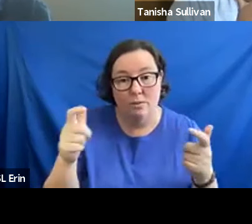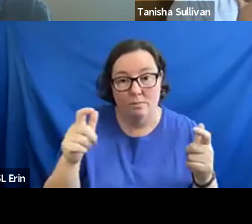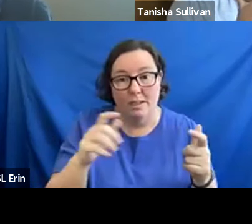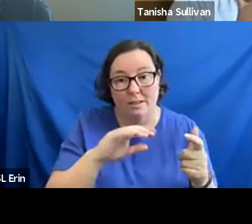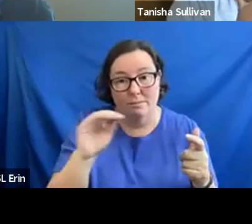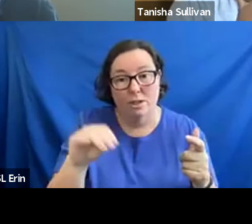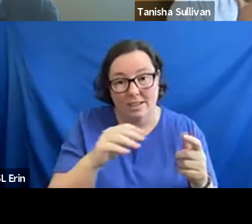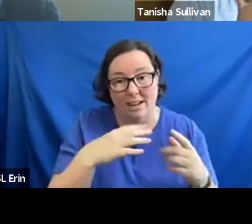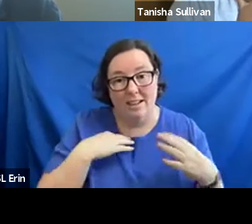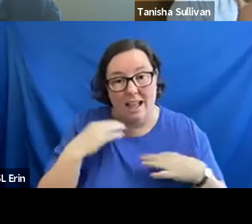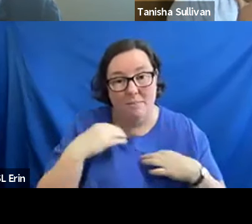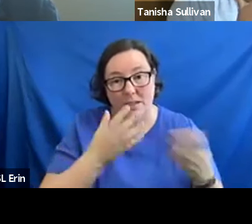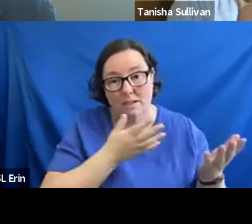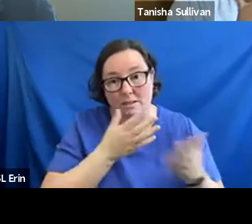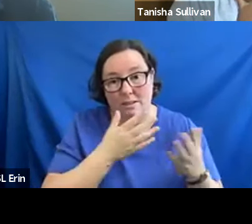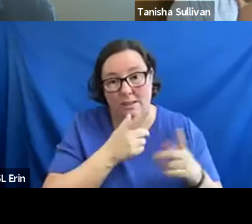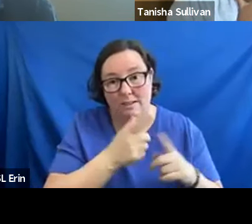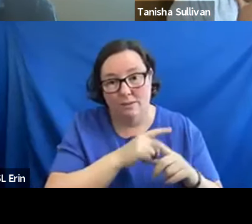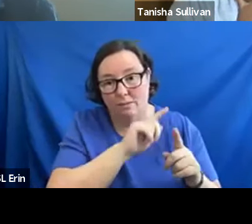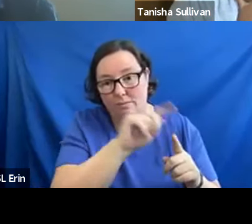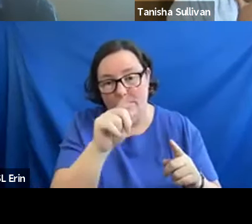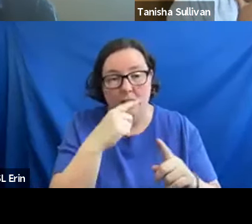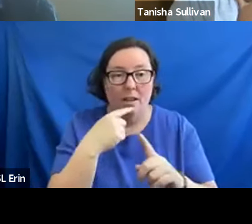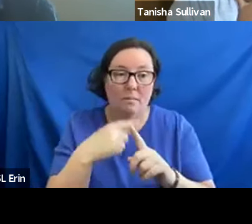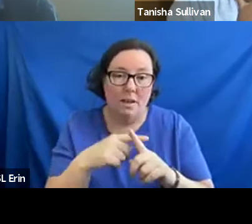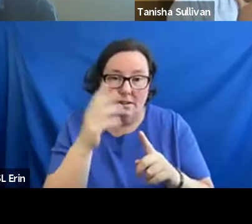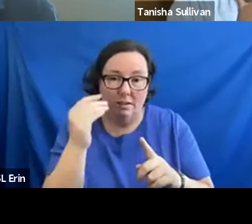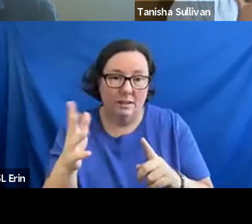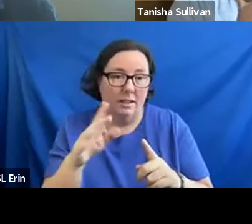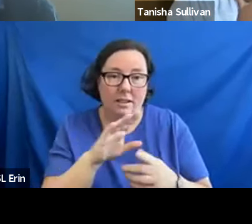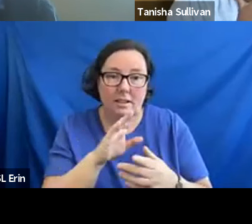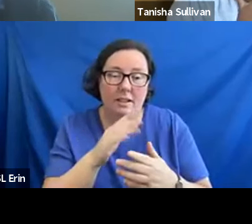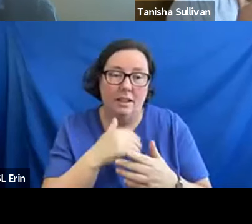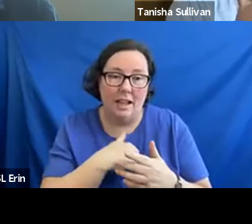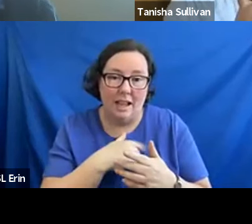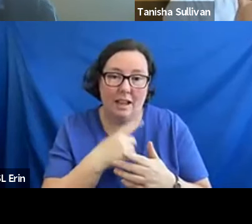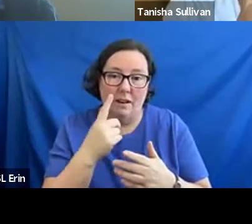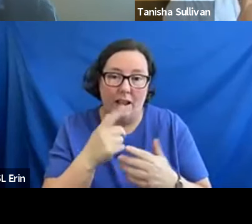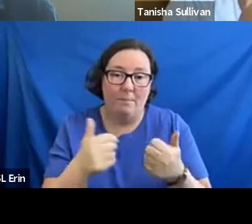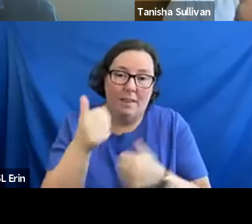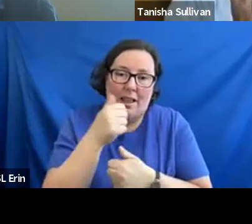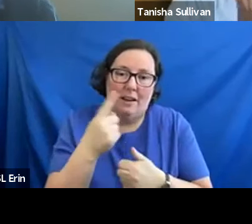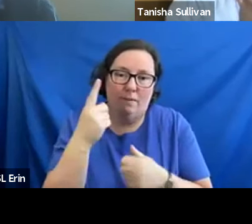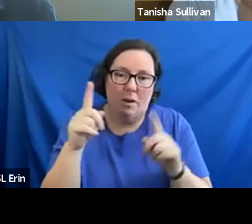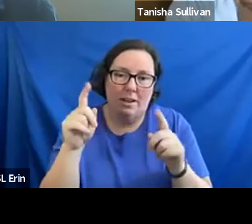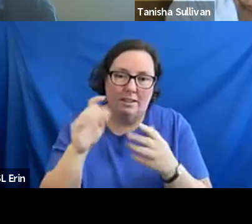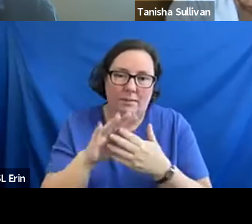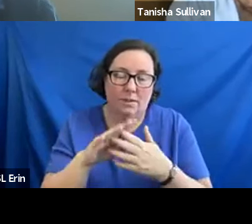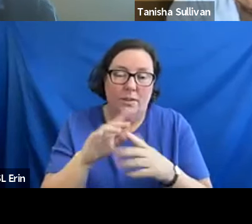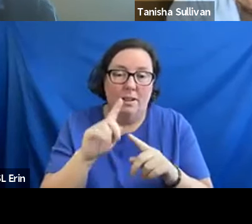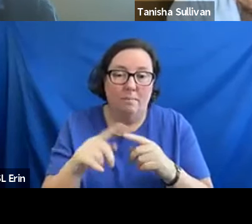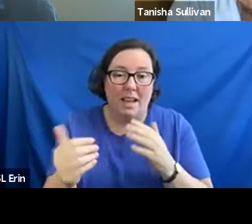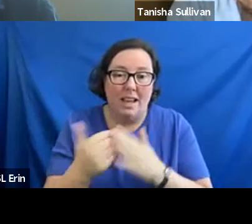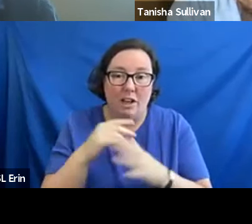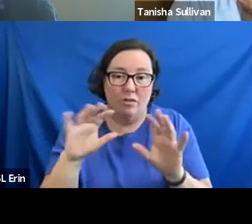of our applicants, but just to share, I'm the head of school at one of the exam schools. Our entering class this year, we're pleased